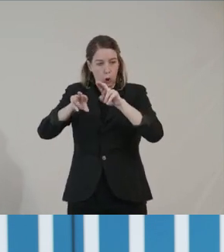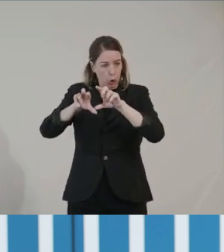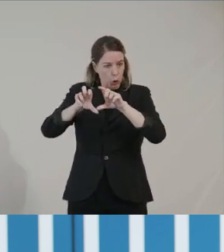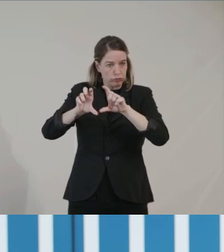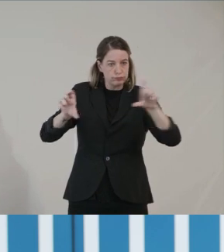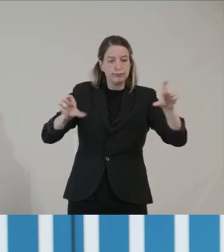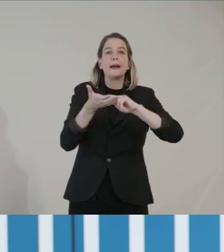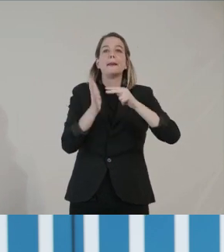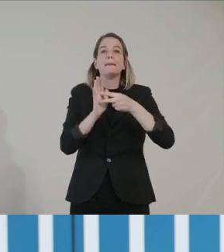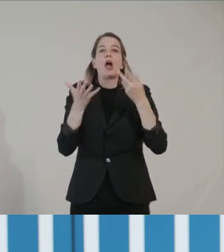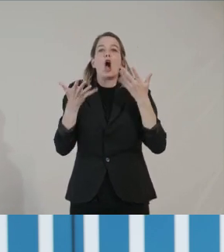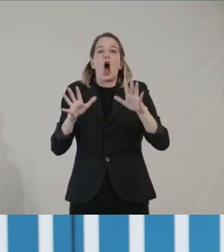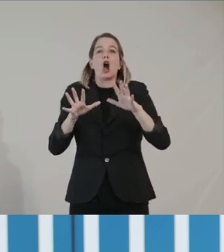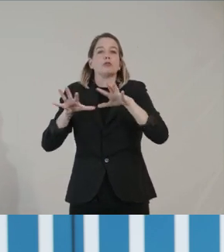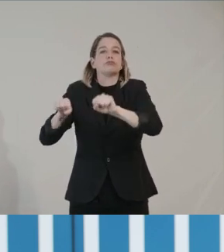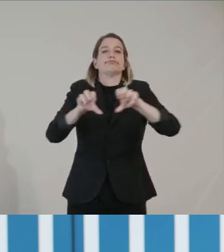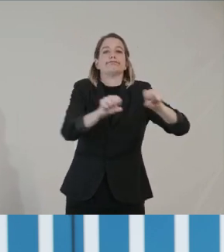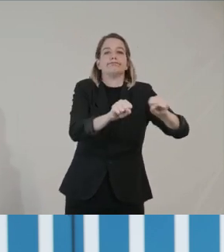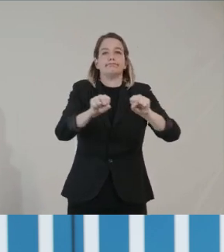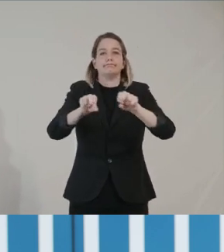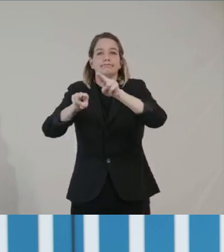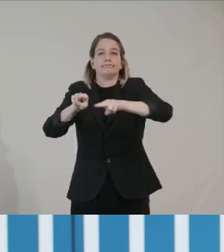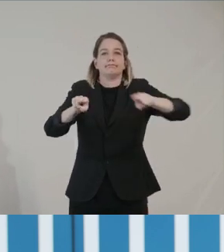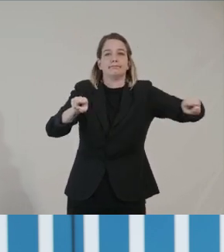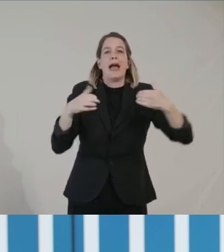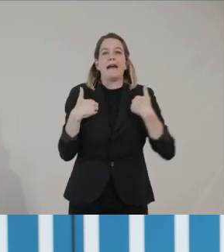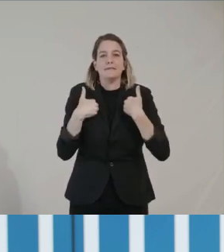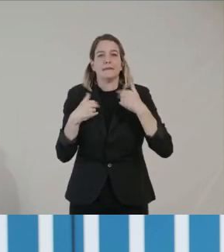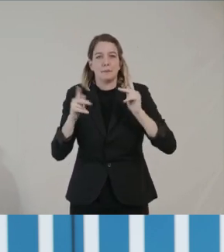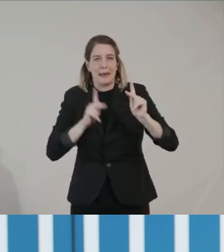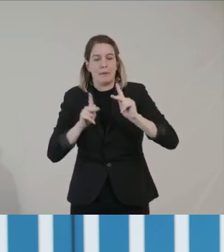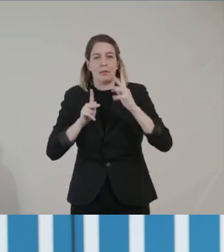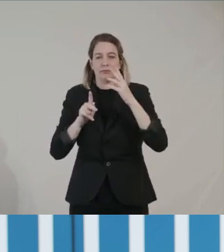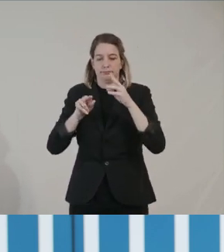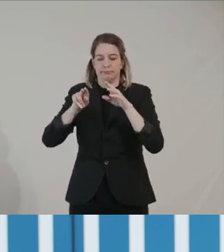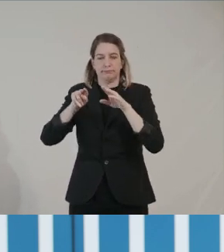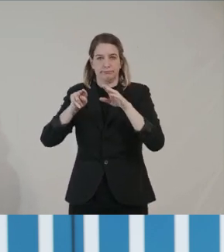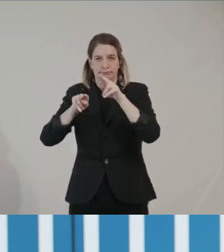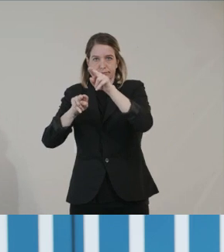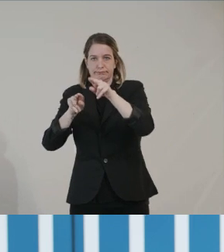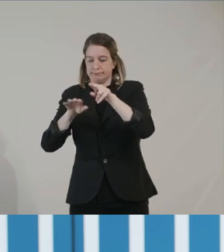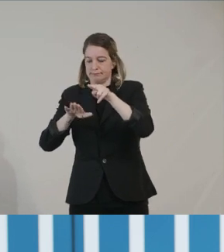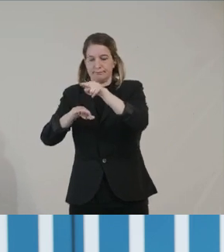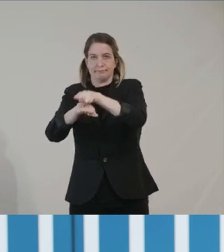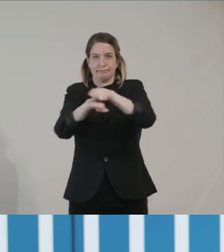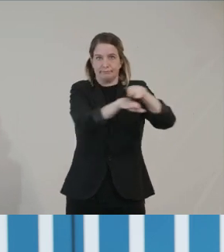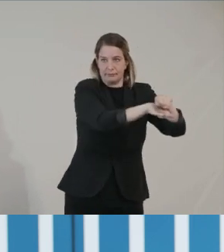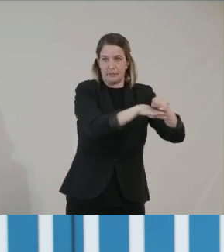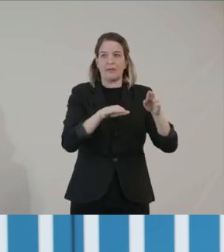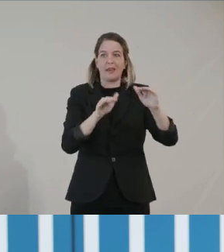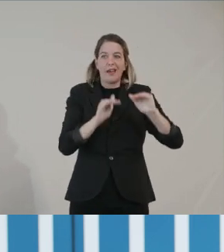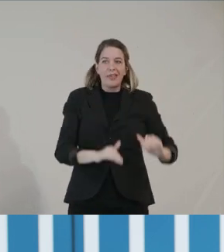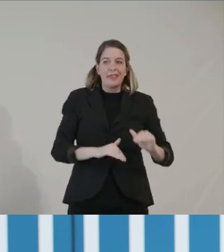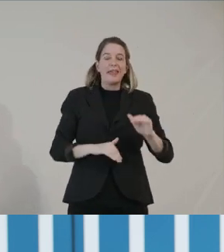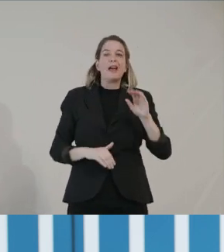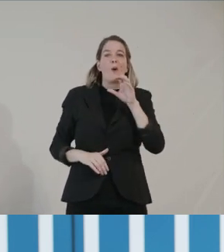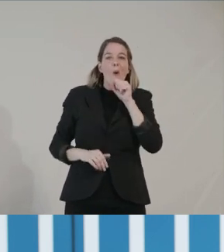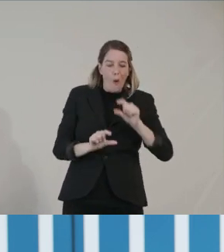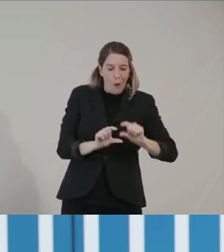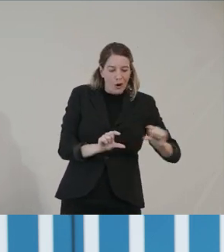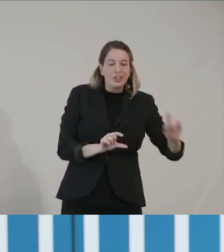And they occupy less than 20% of the total ICU beds. Again,